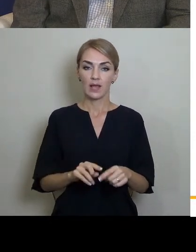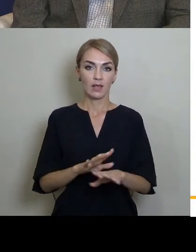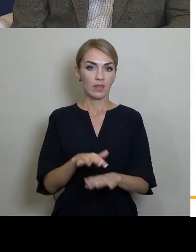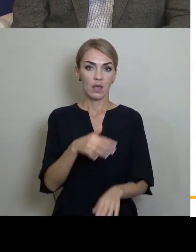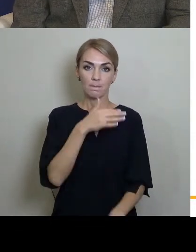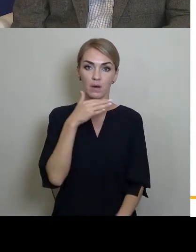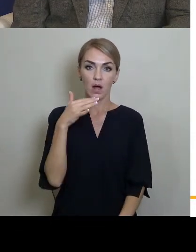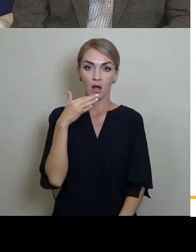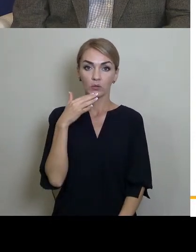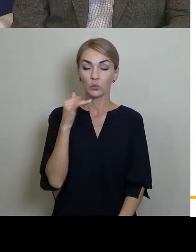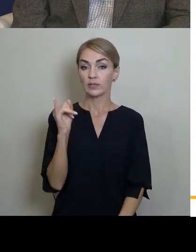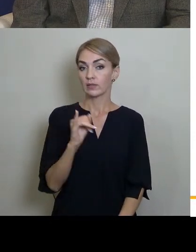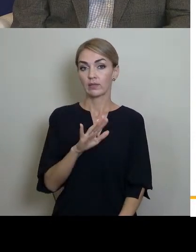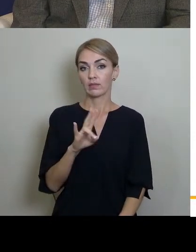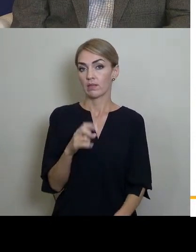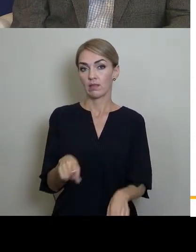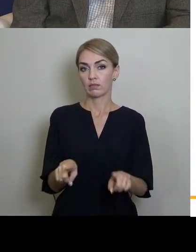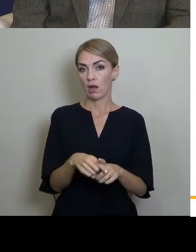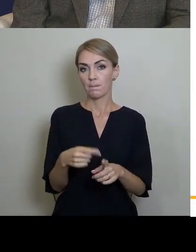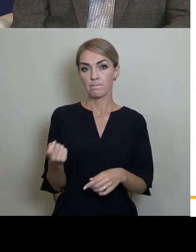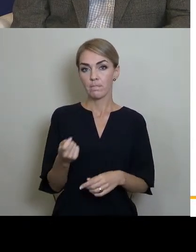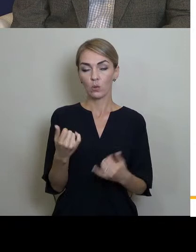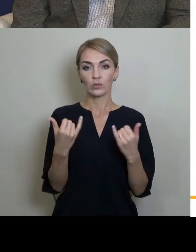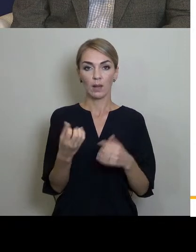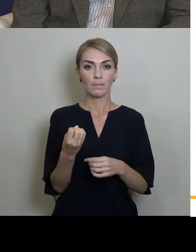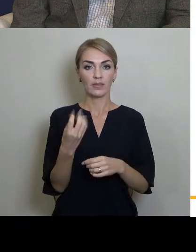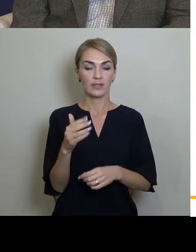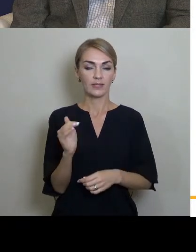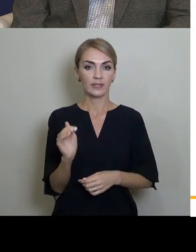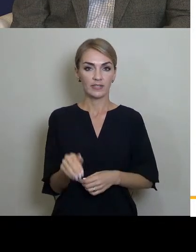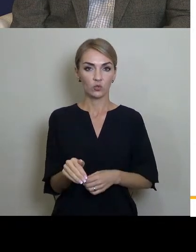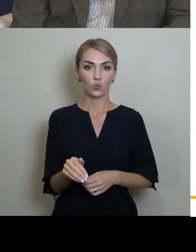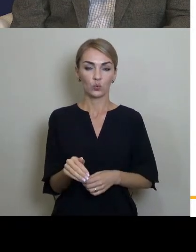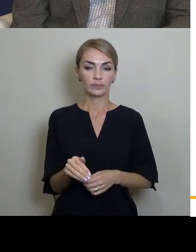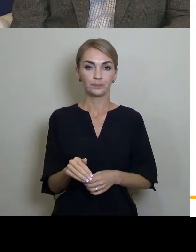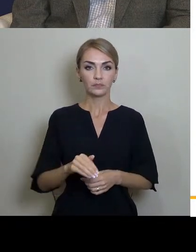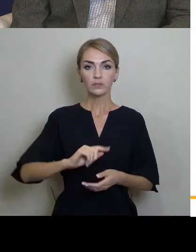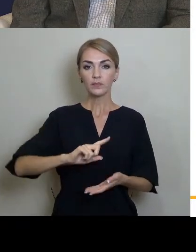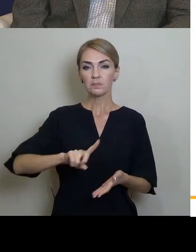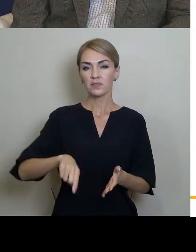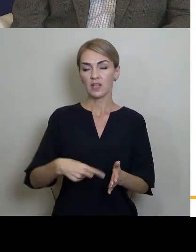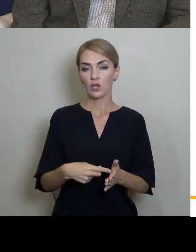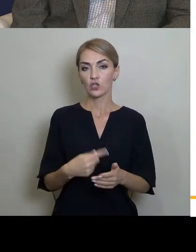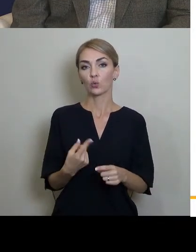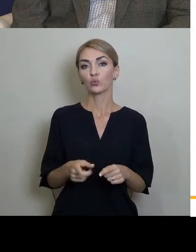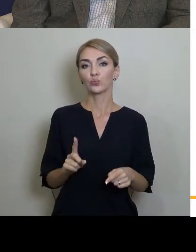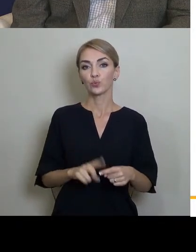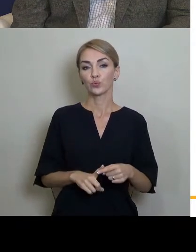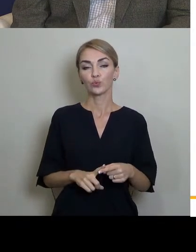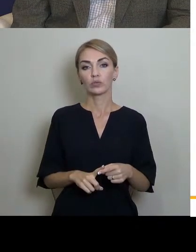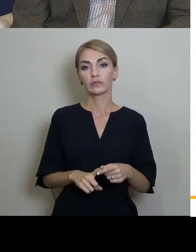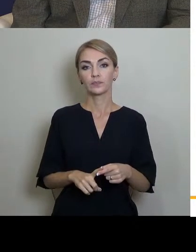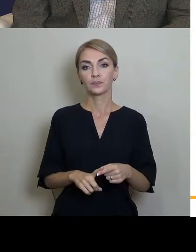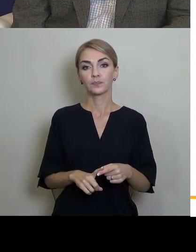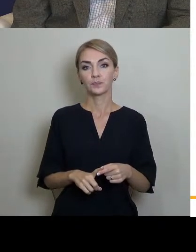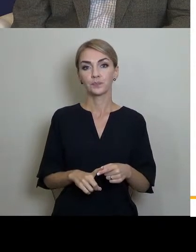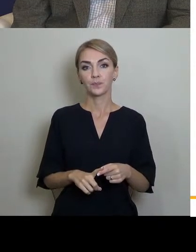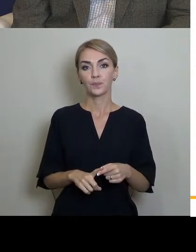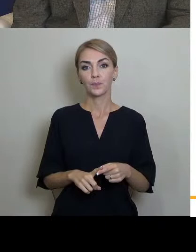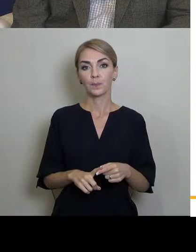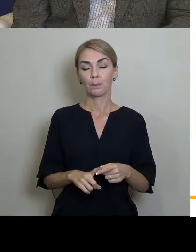670 votes. It's not a lot, but on the other hand, that's quite a lot for 15,000